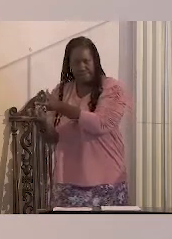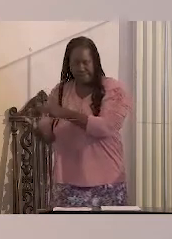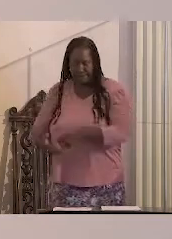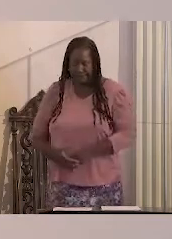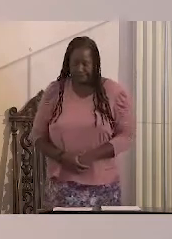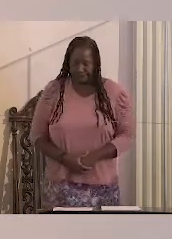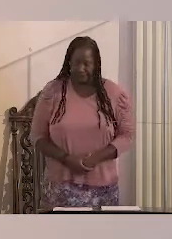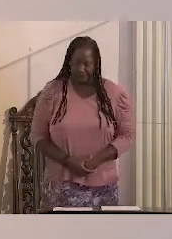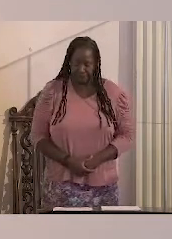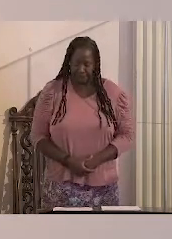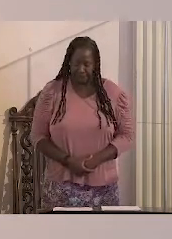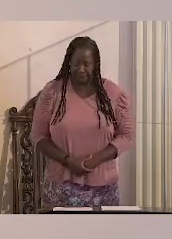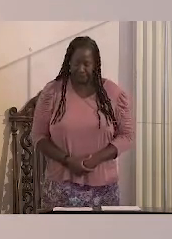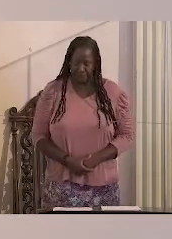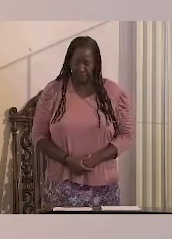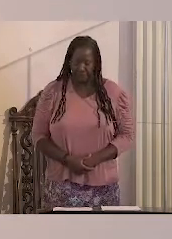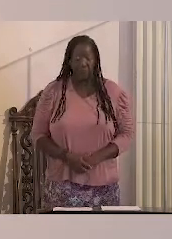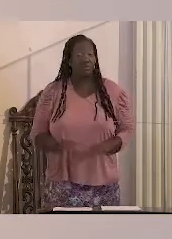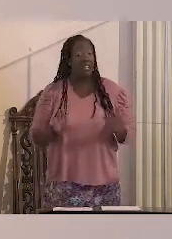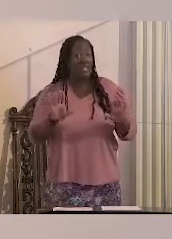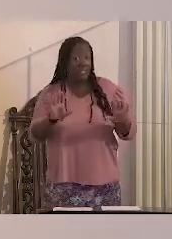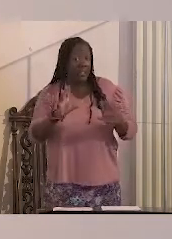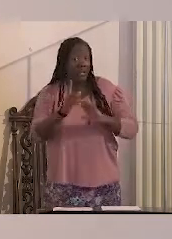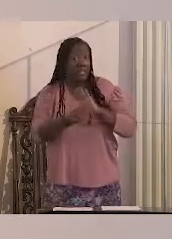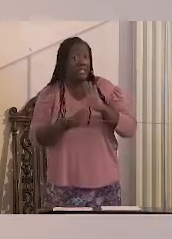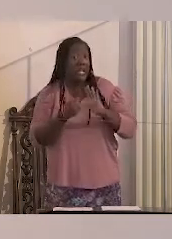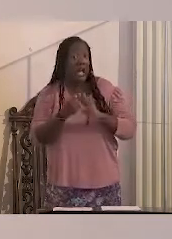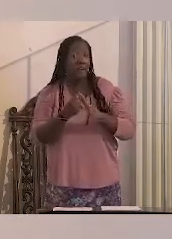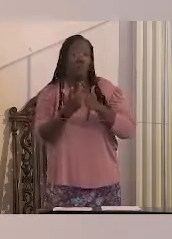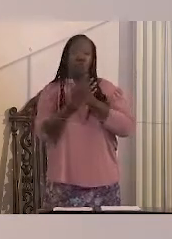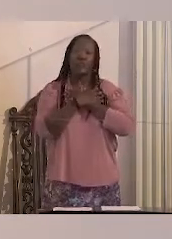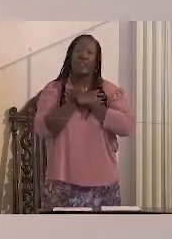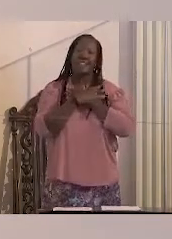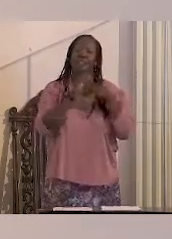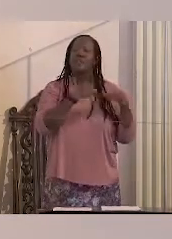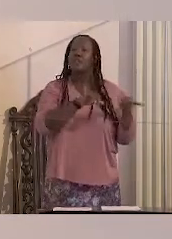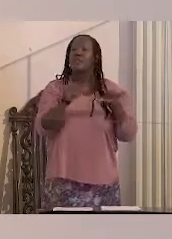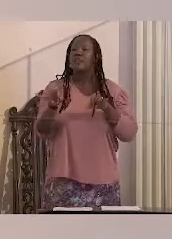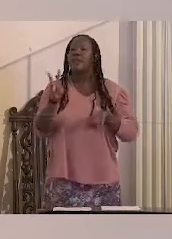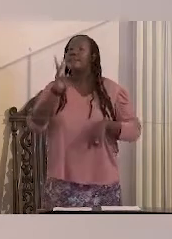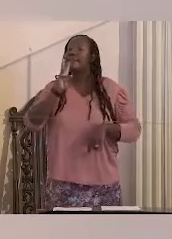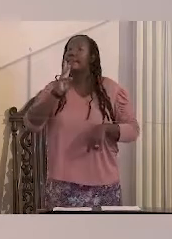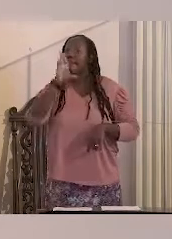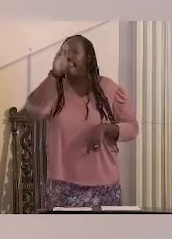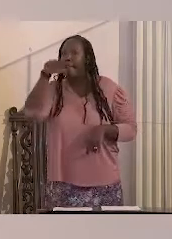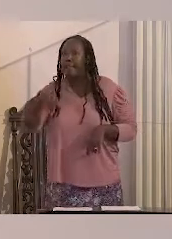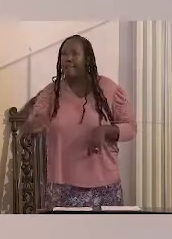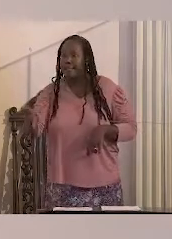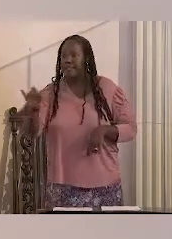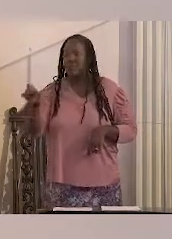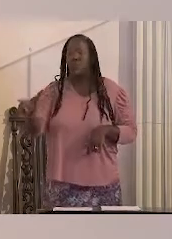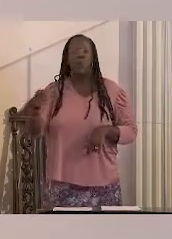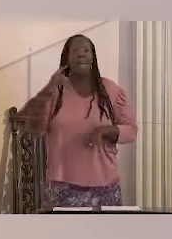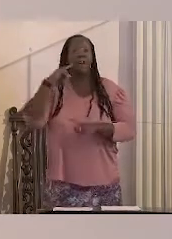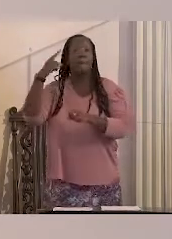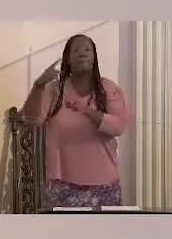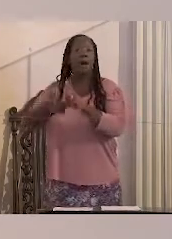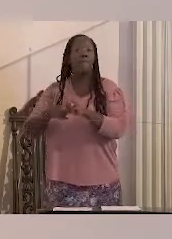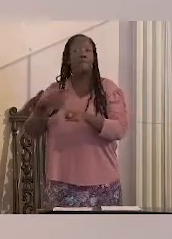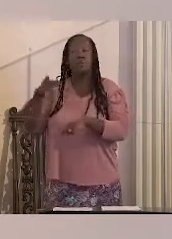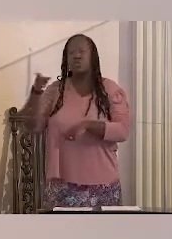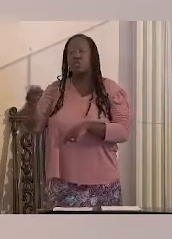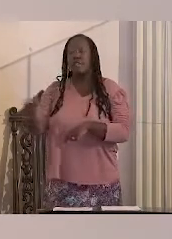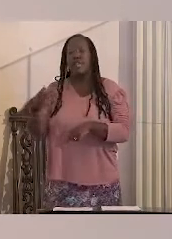There is a time to rest, like sea elephants who spend a whole month just snuggling